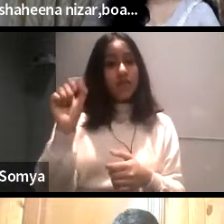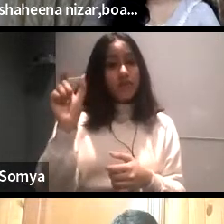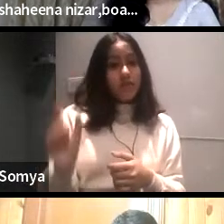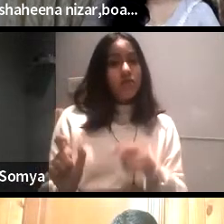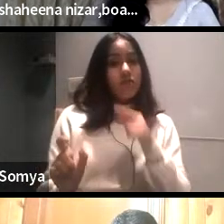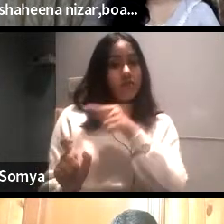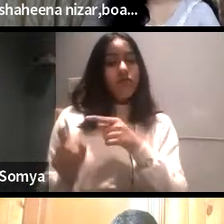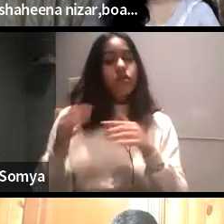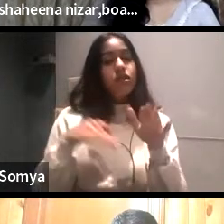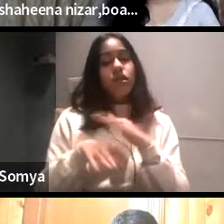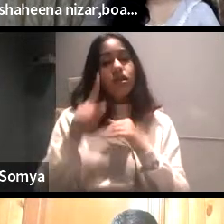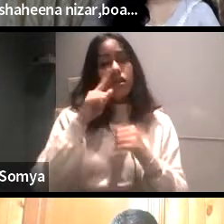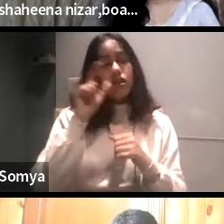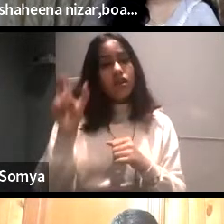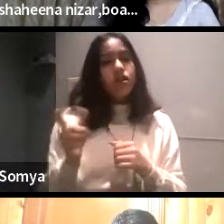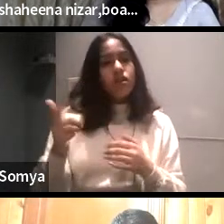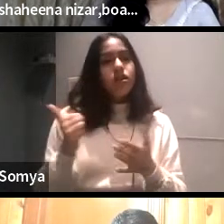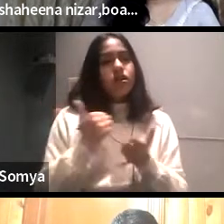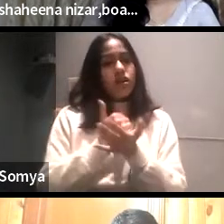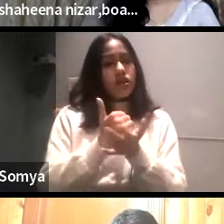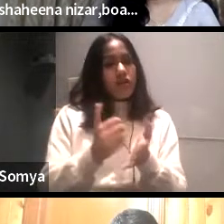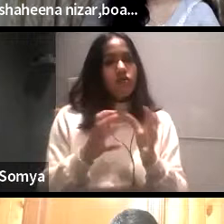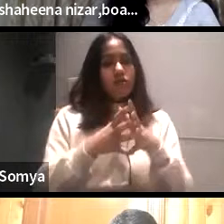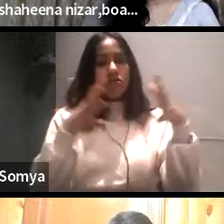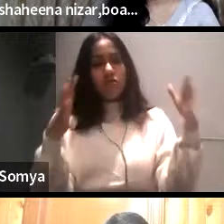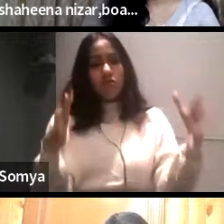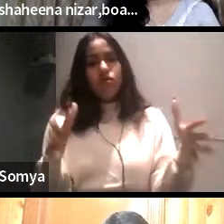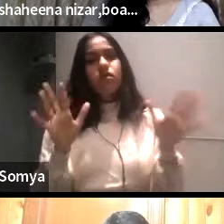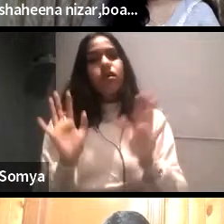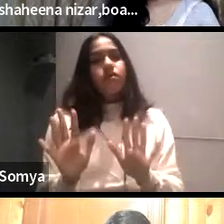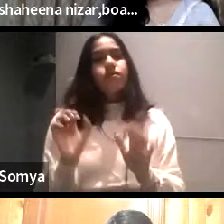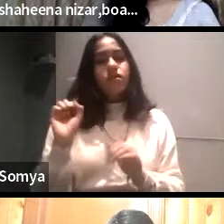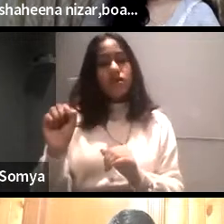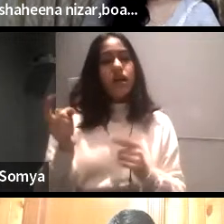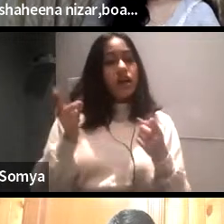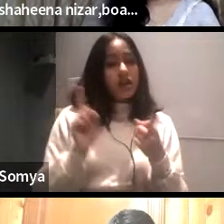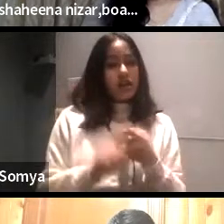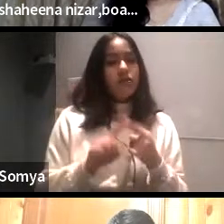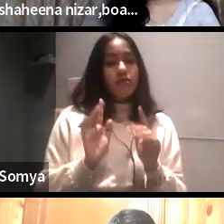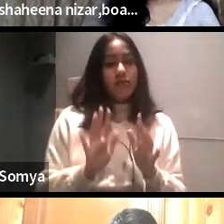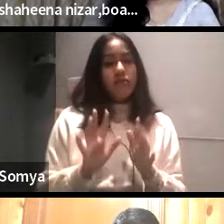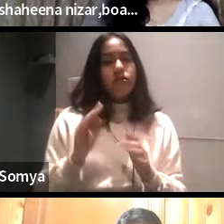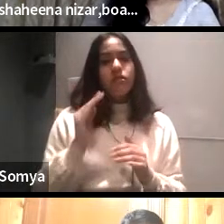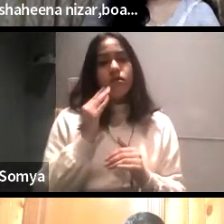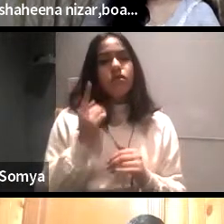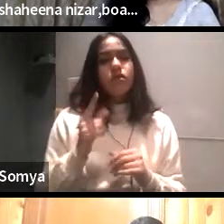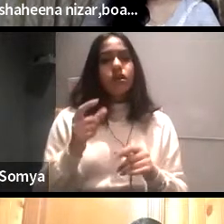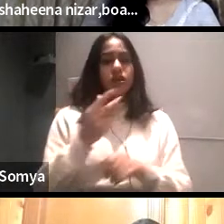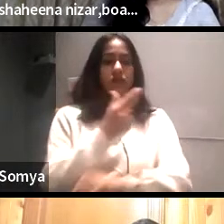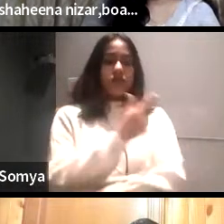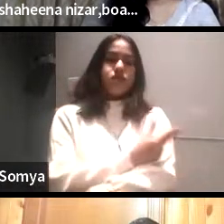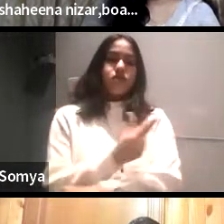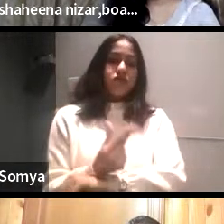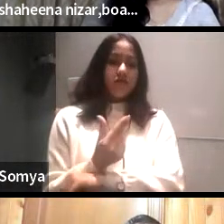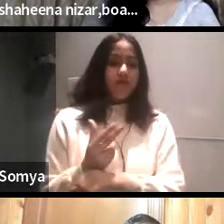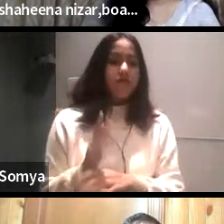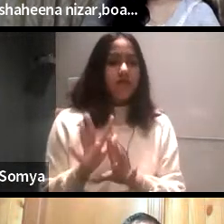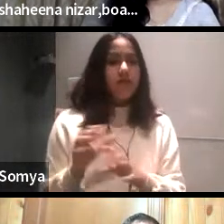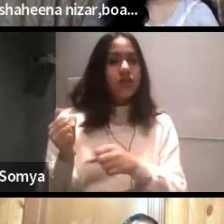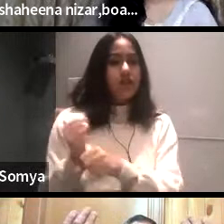And she in turn helped her to meet with big bankers. So that happened to be the Diwali gift for